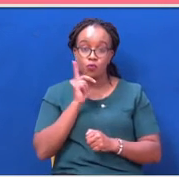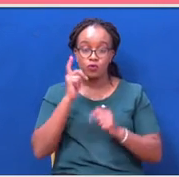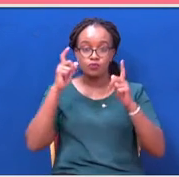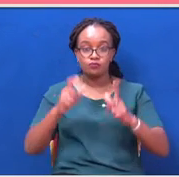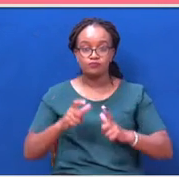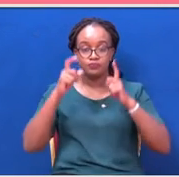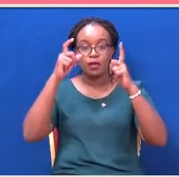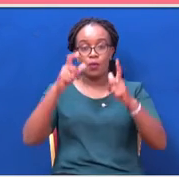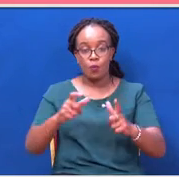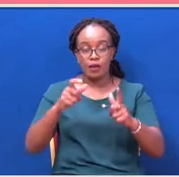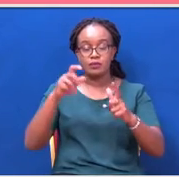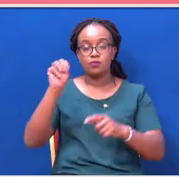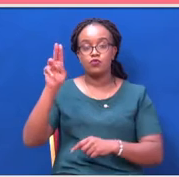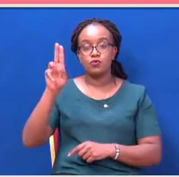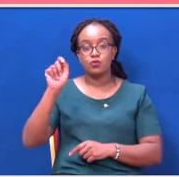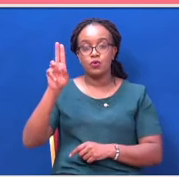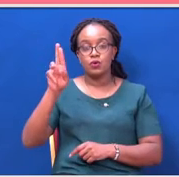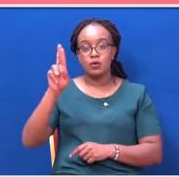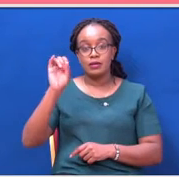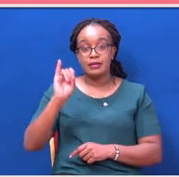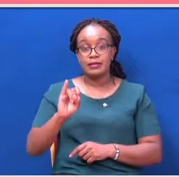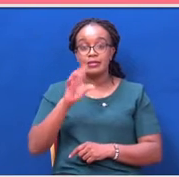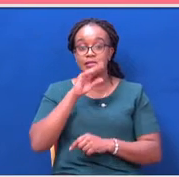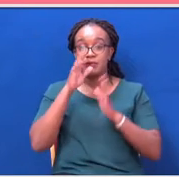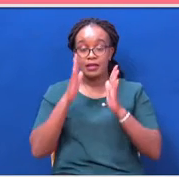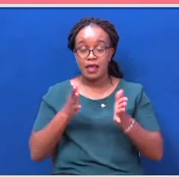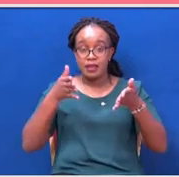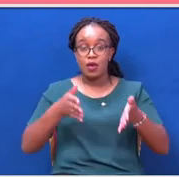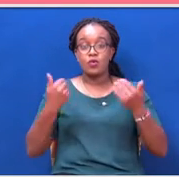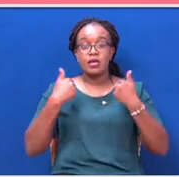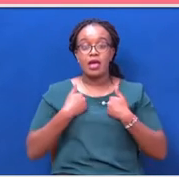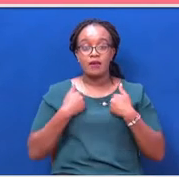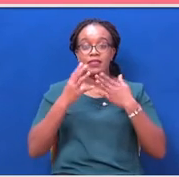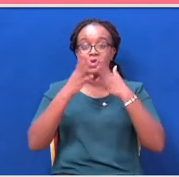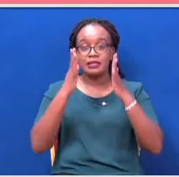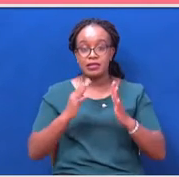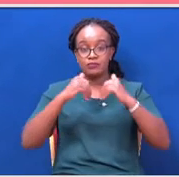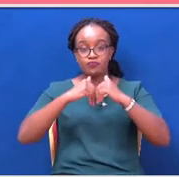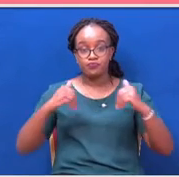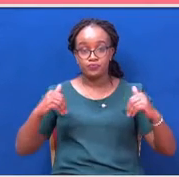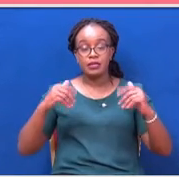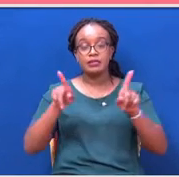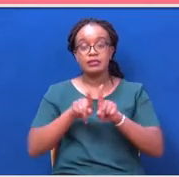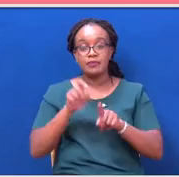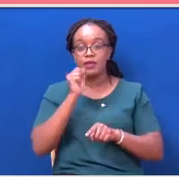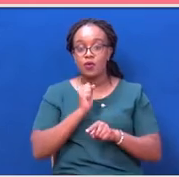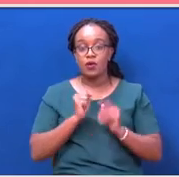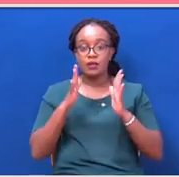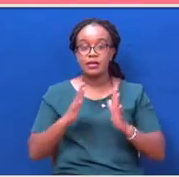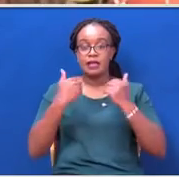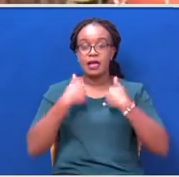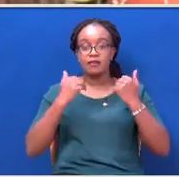in Murang’a County tomorrow. The event has already divided the region's leaders and elders, as Elizabeth Mutuku now